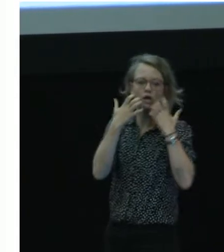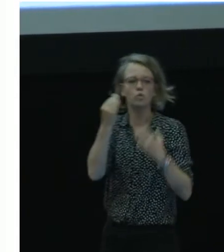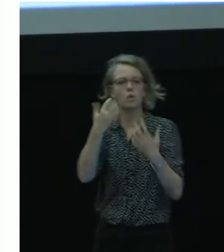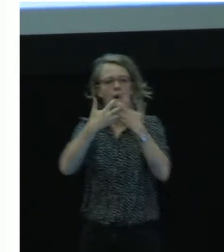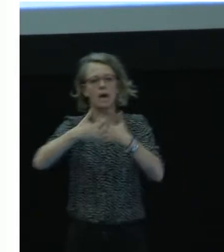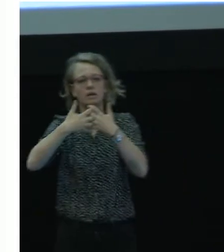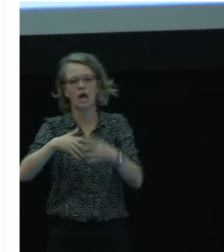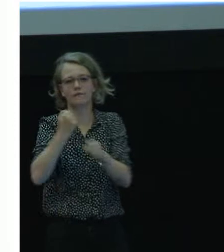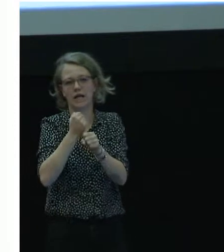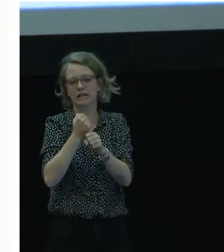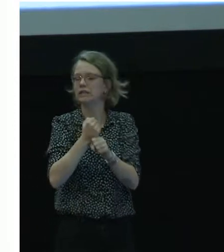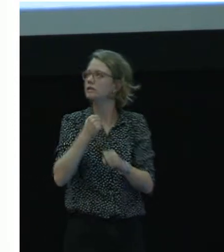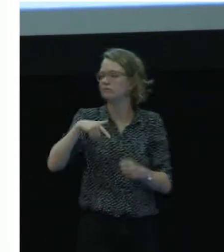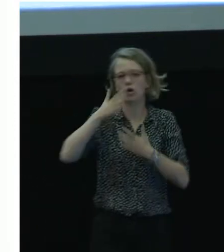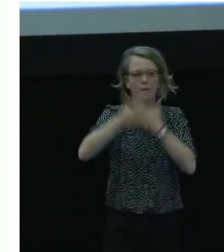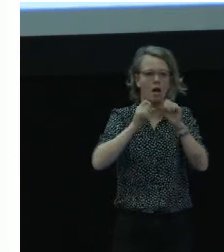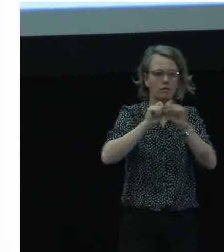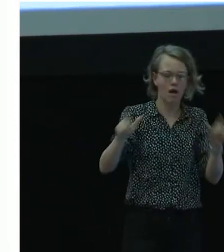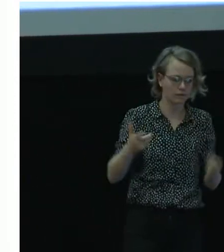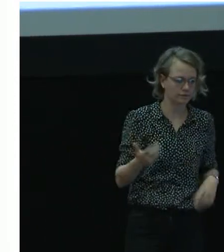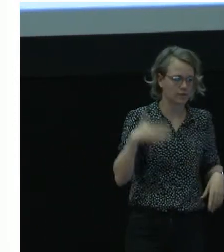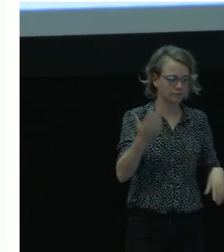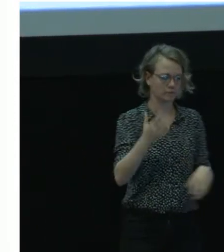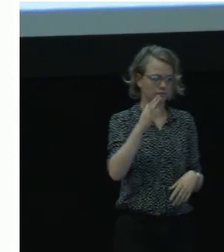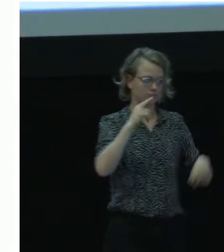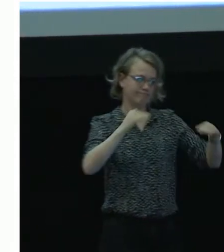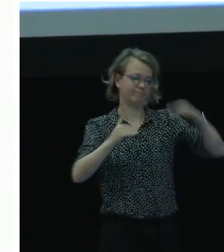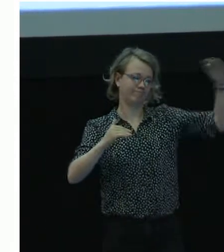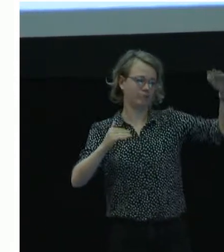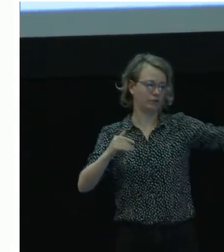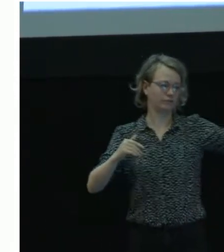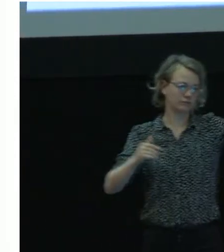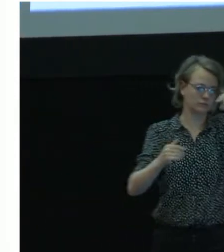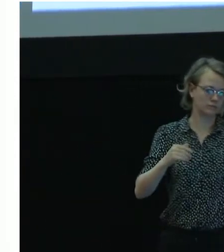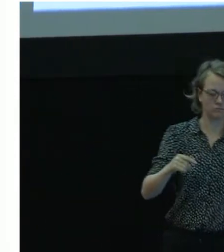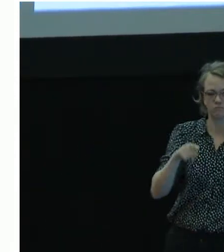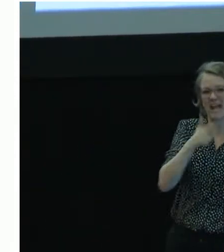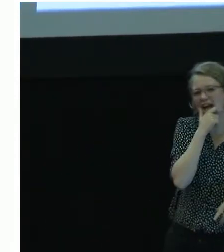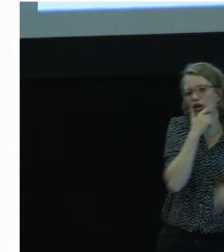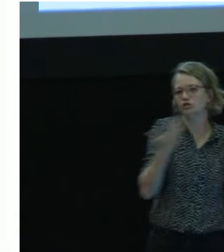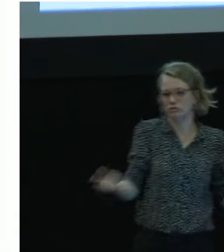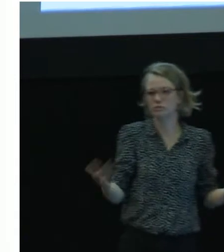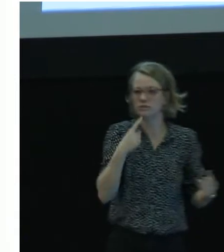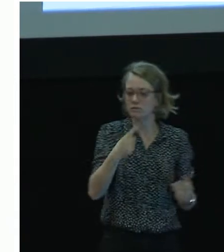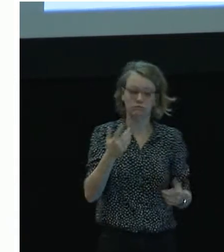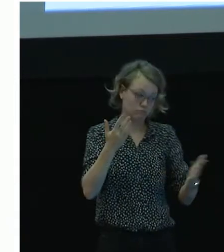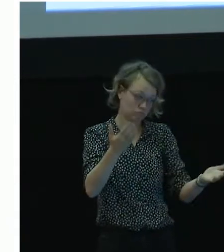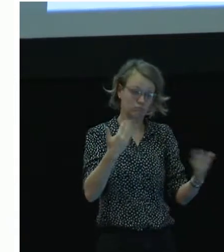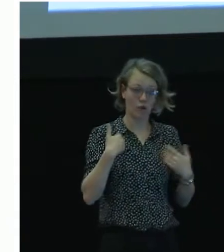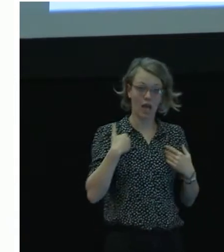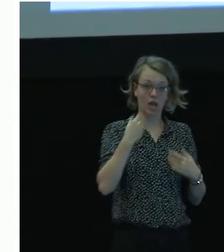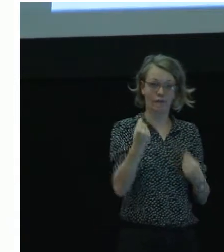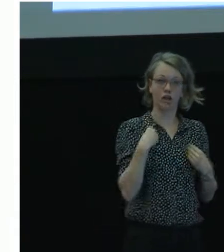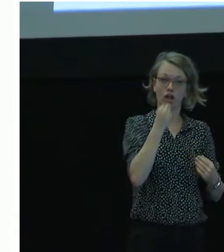Just to give you an idea of how the grammar works in sign languages, there are a couple of sentences here, so it's in